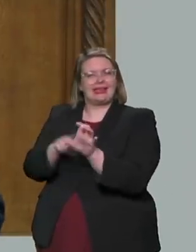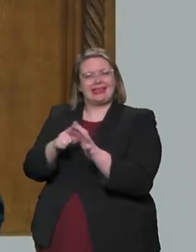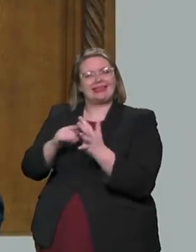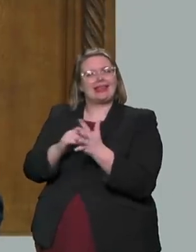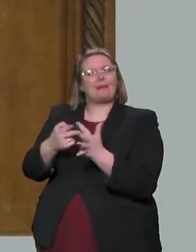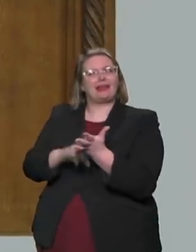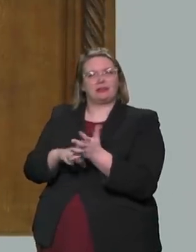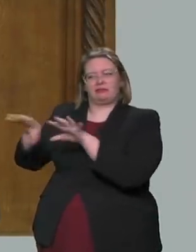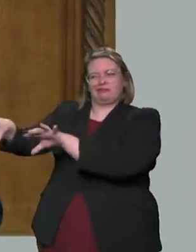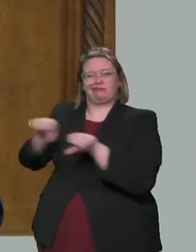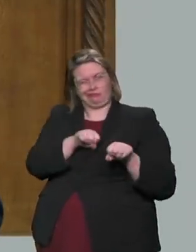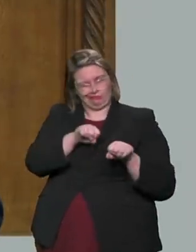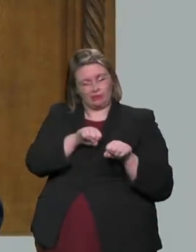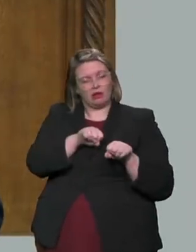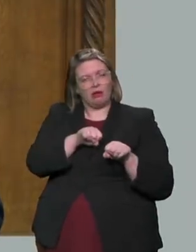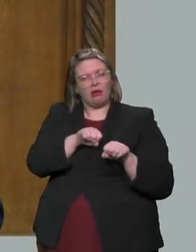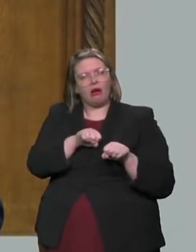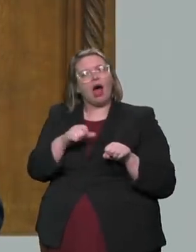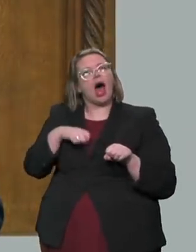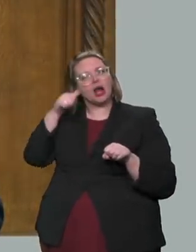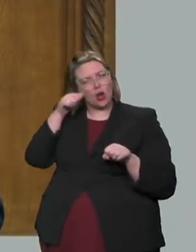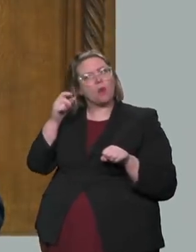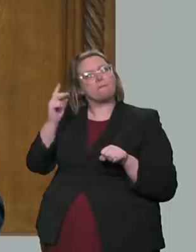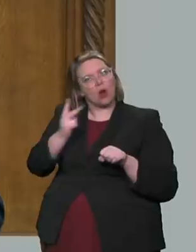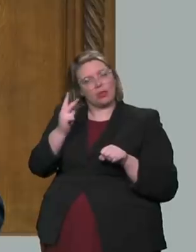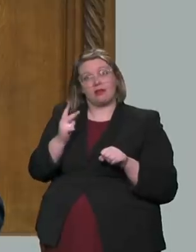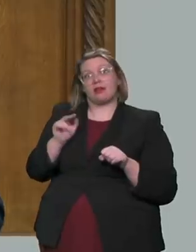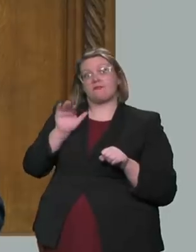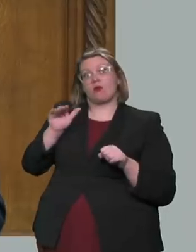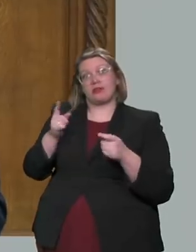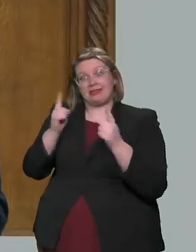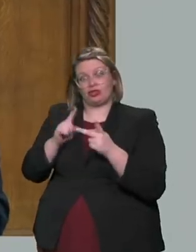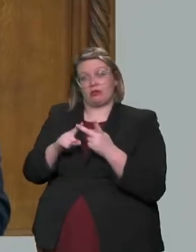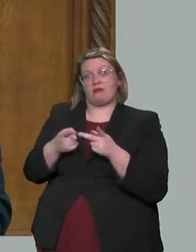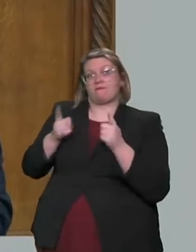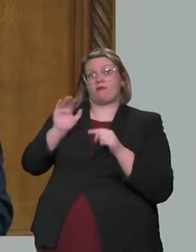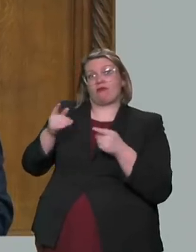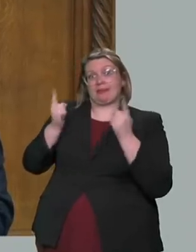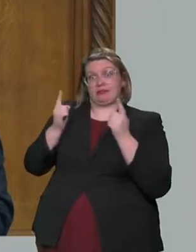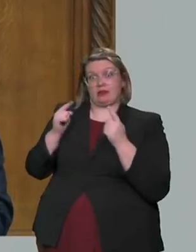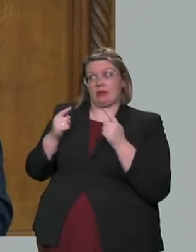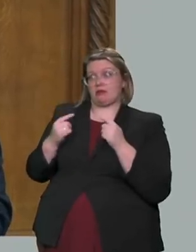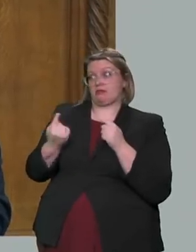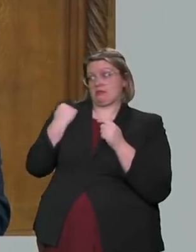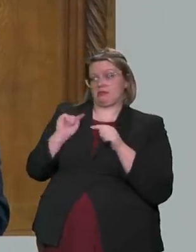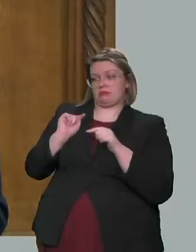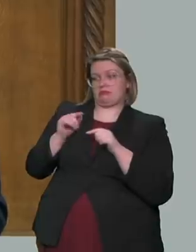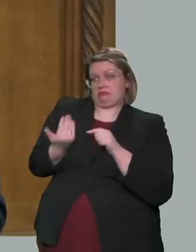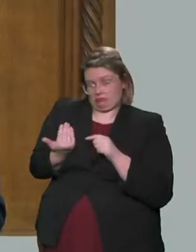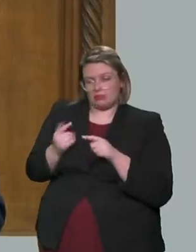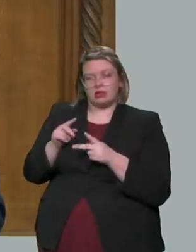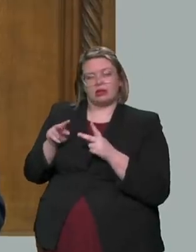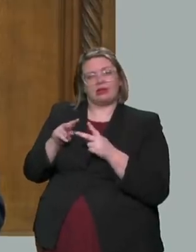Foreign Secretary behind him, both of whom have served during that period of time. Luke Simons is still in captivity in